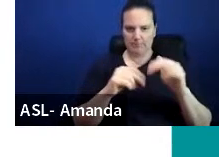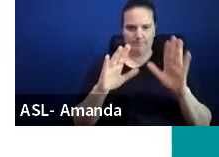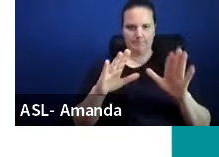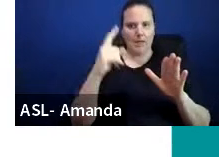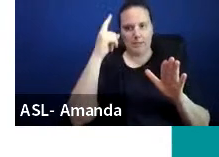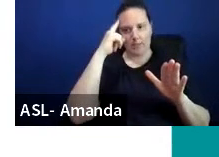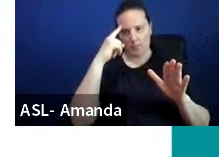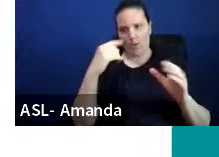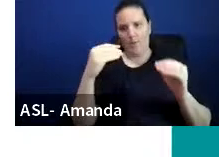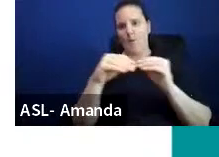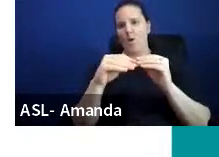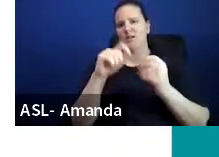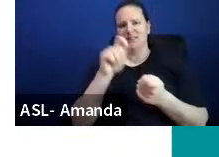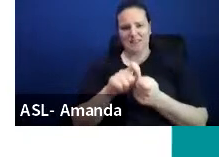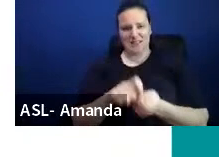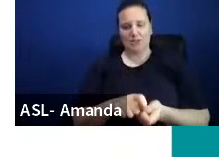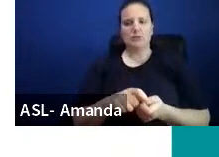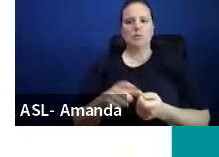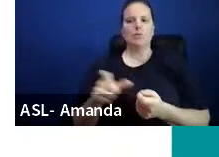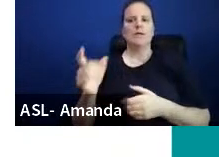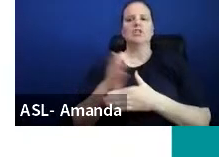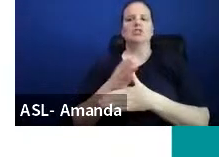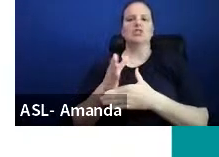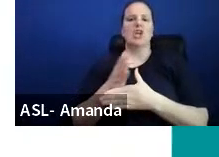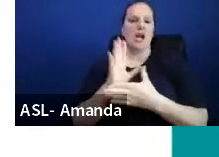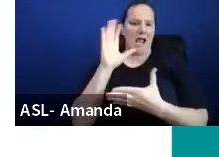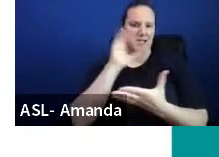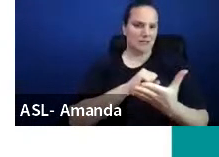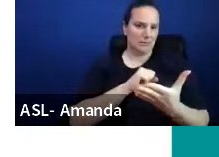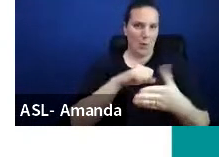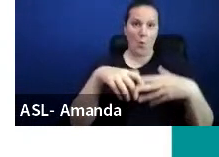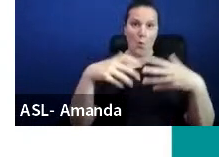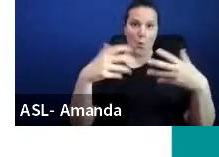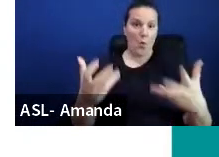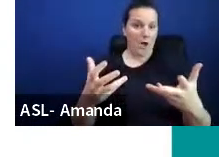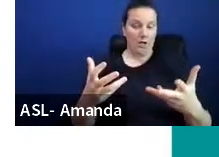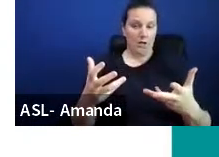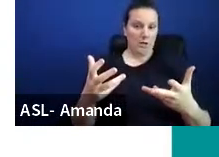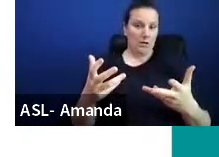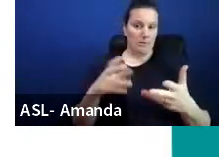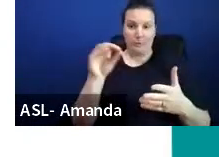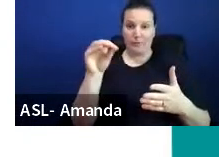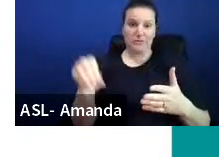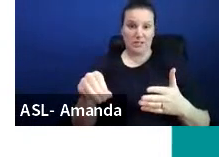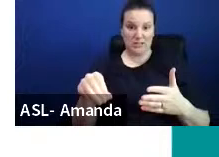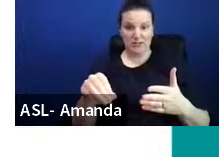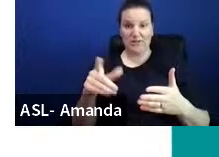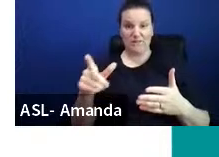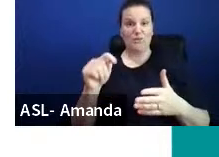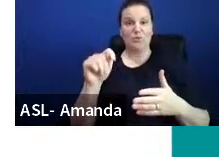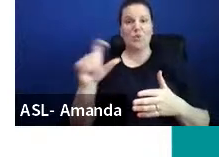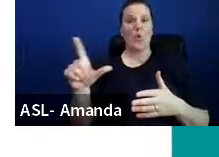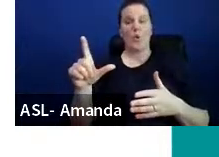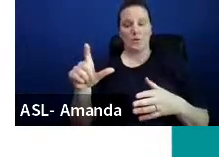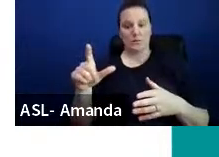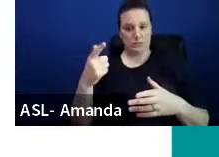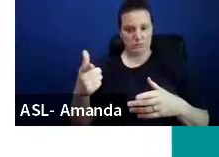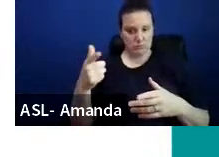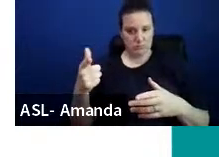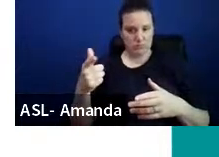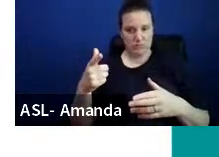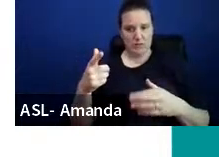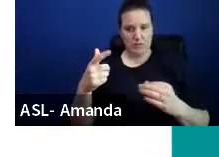we get more into the details, we can share an estimate of what percentage of a toll does go